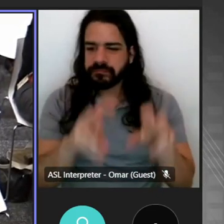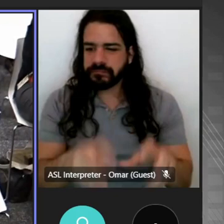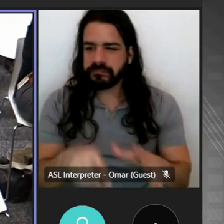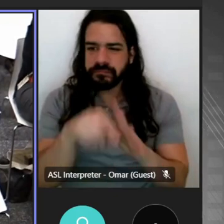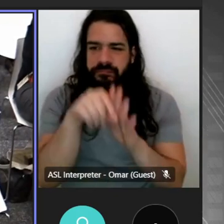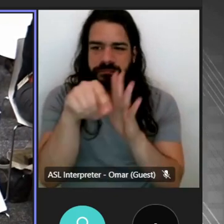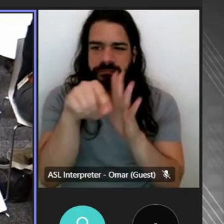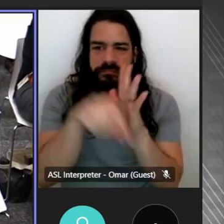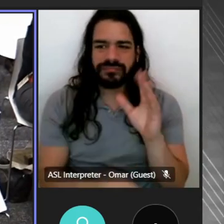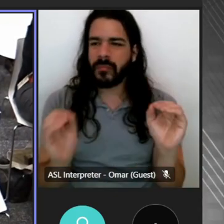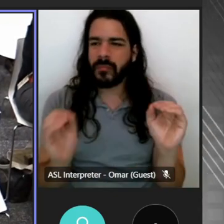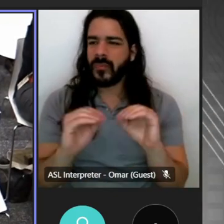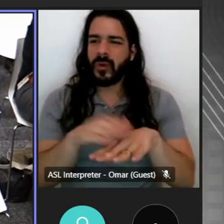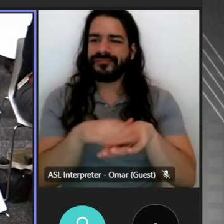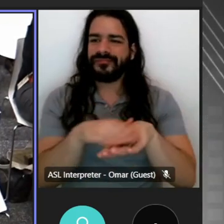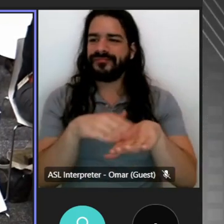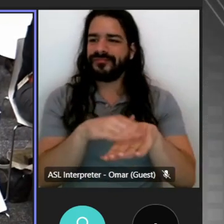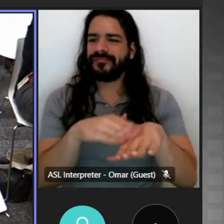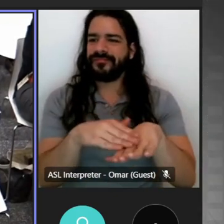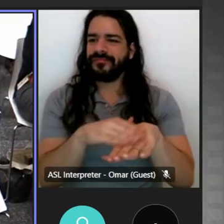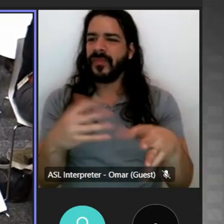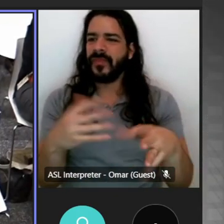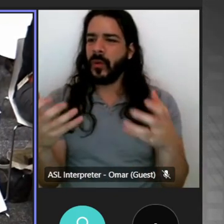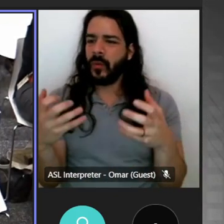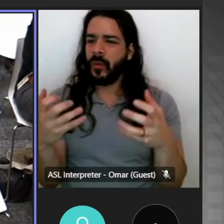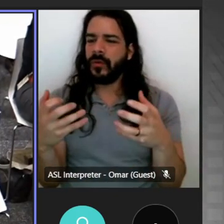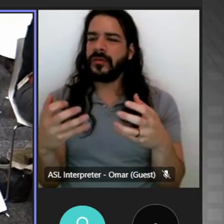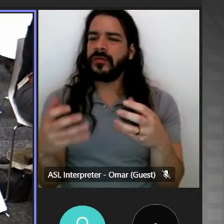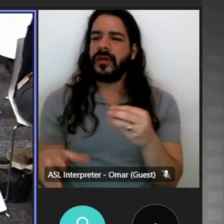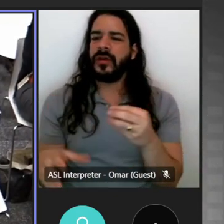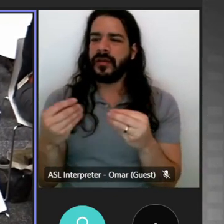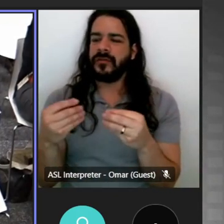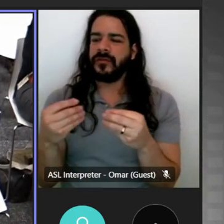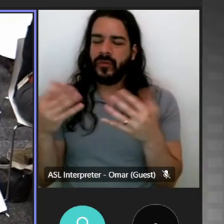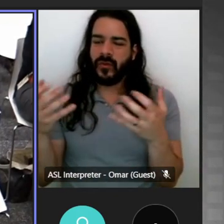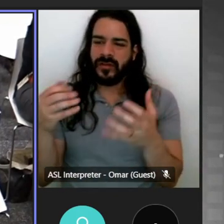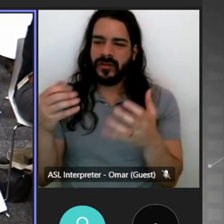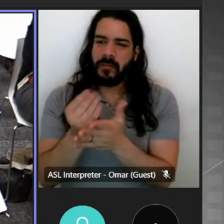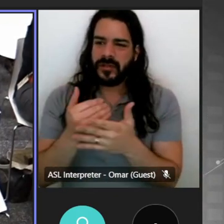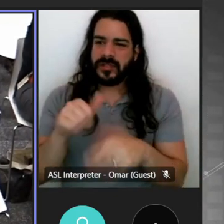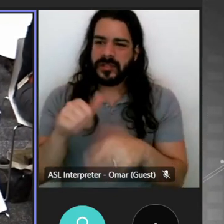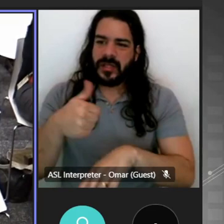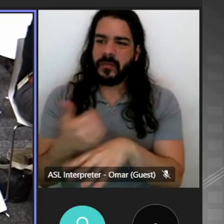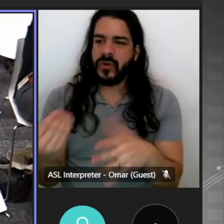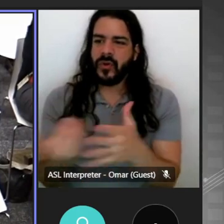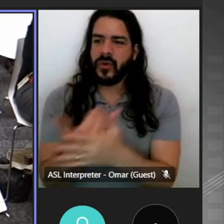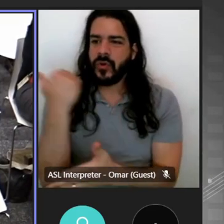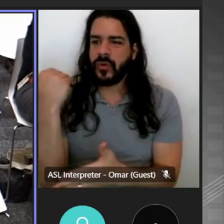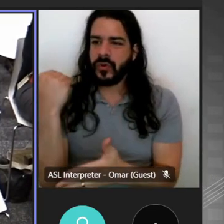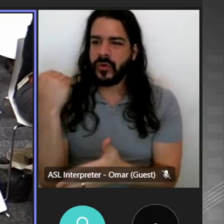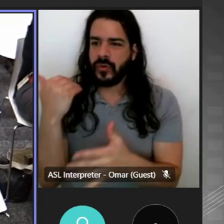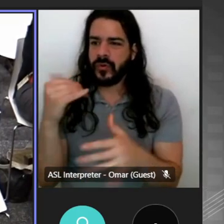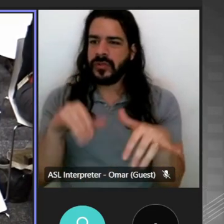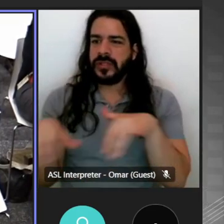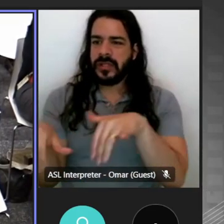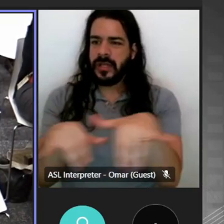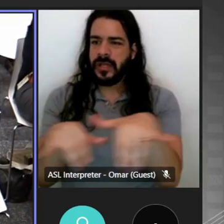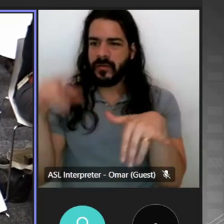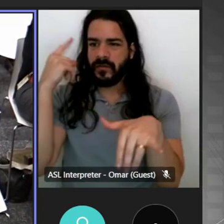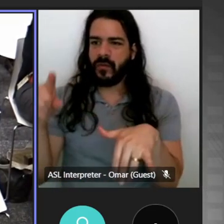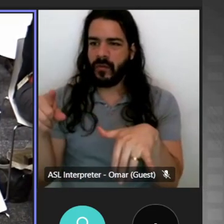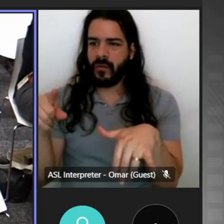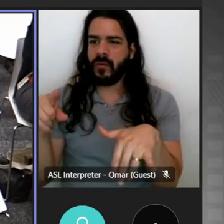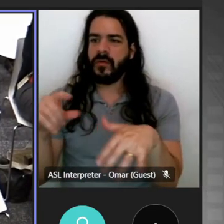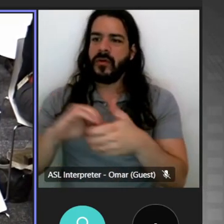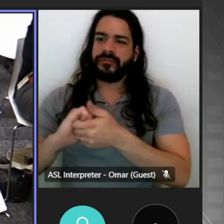generous funding be allocated within this budget to set a new standard of coordinated and collaborative planning driven